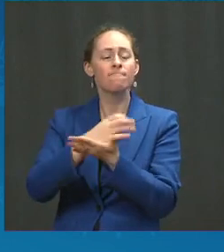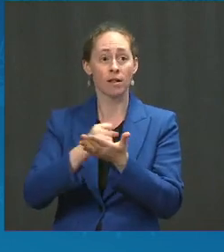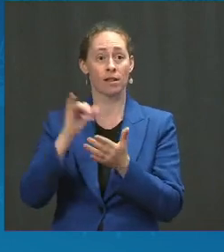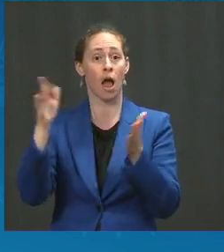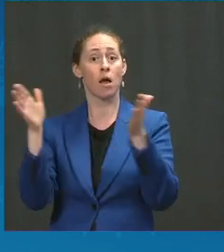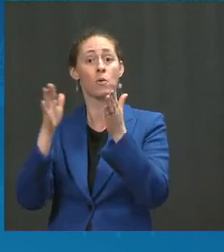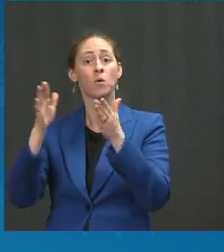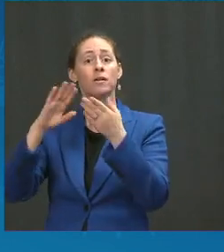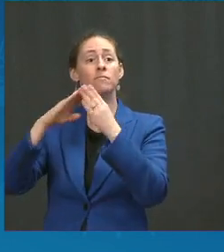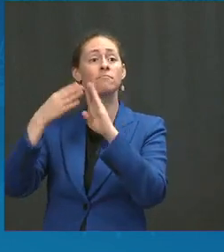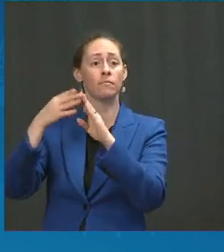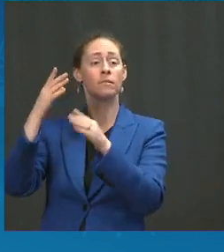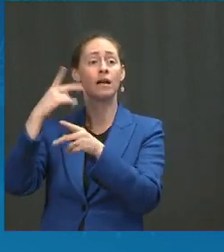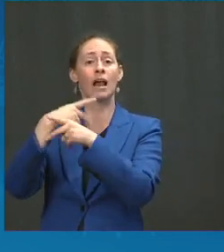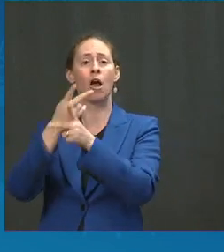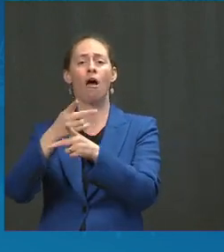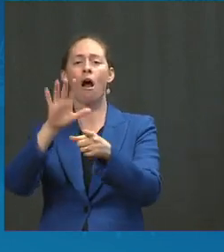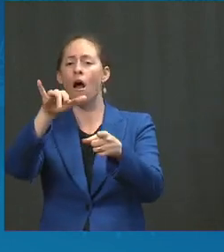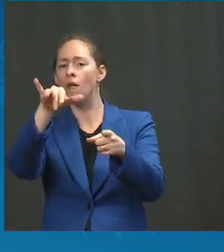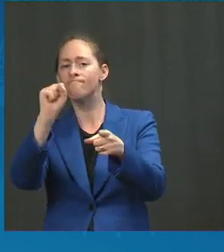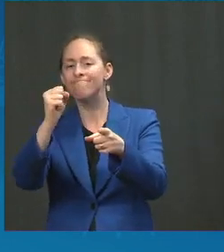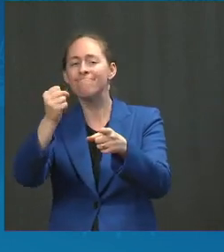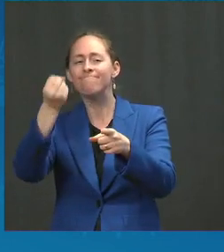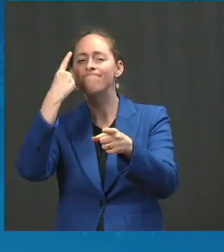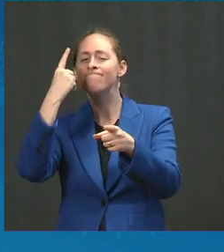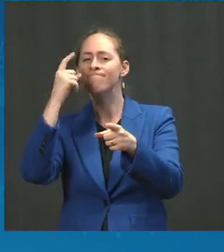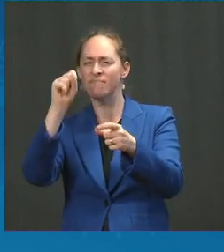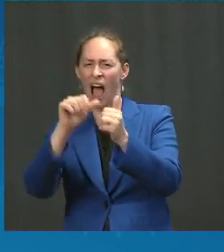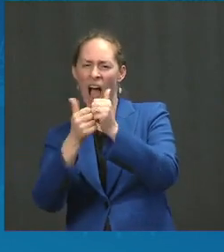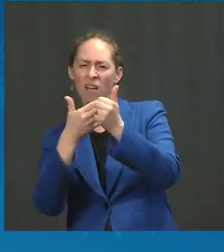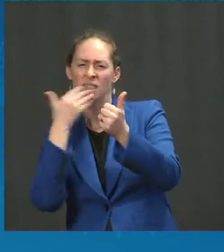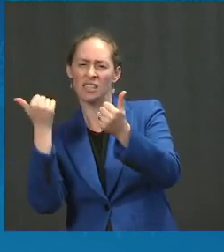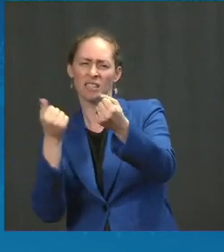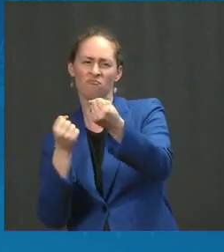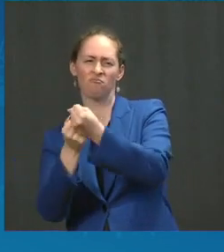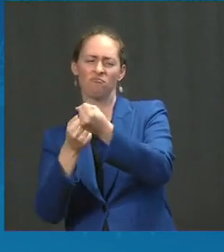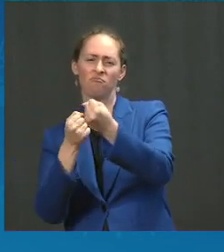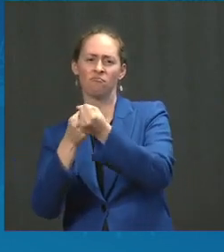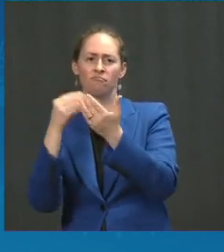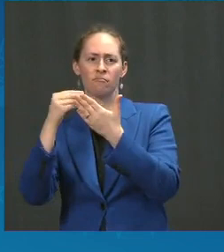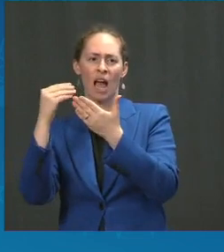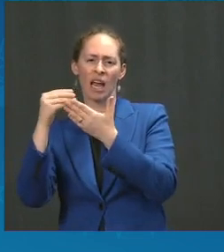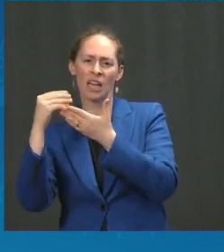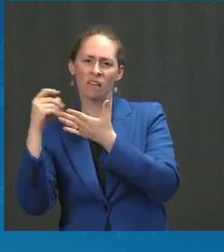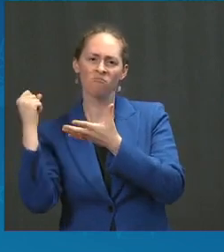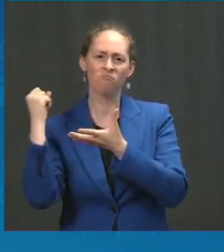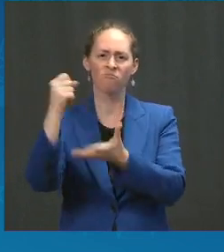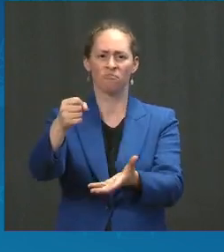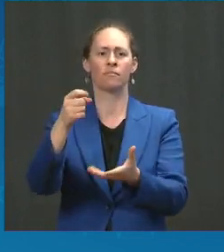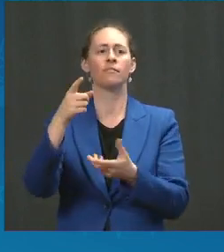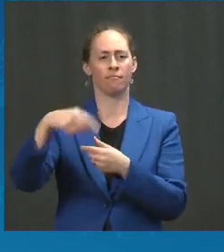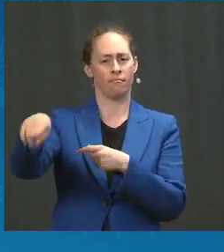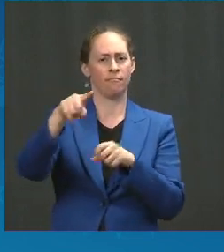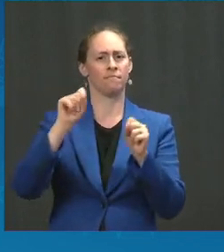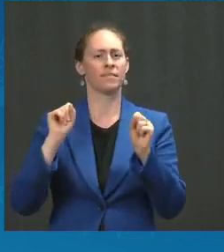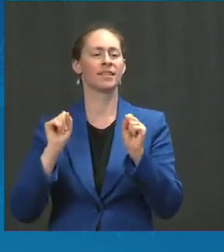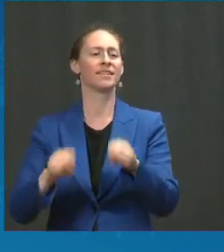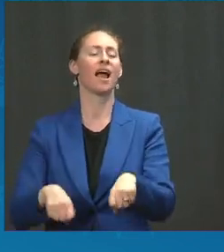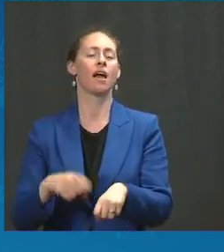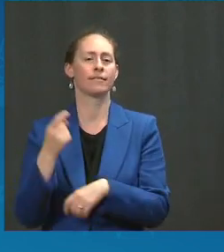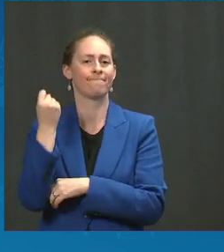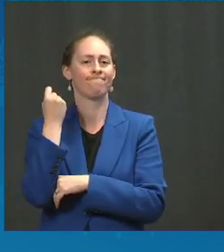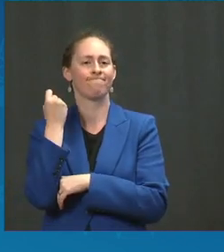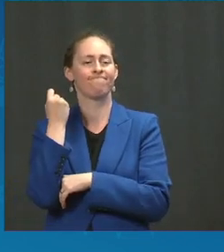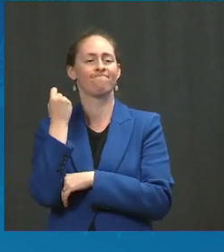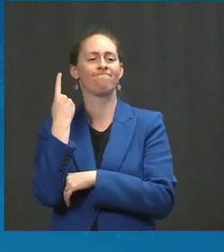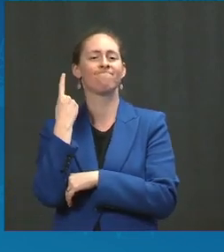the value in providing access to capital directly to communities. They often exist in the community, they